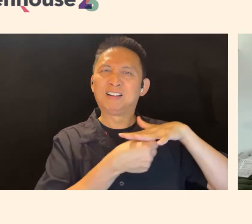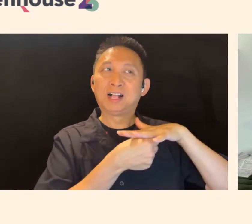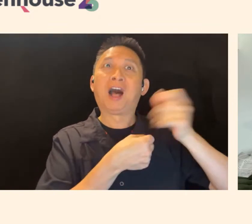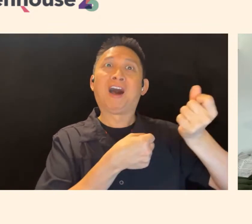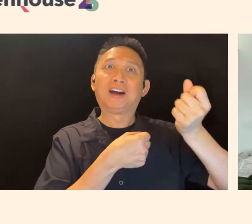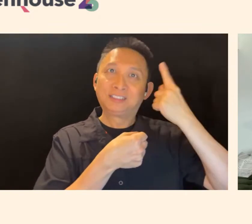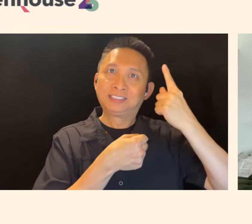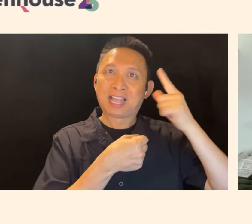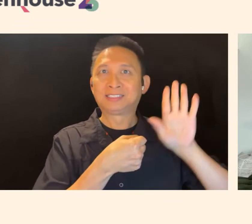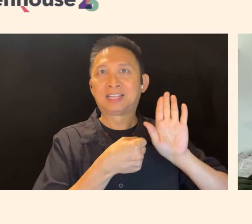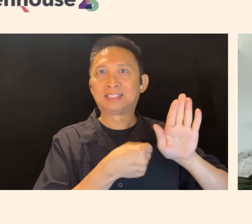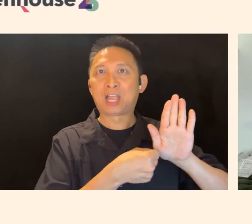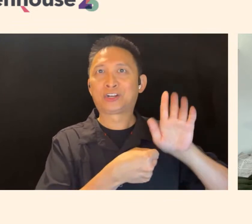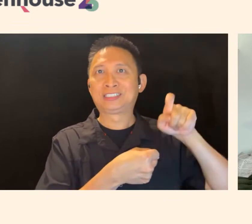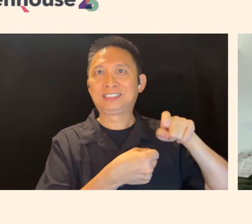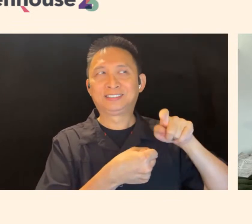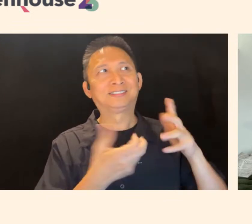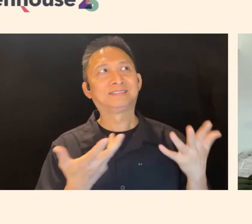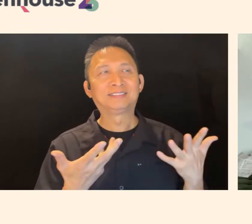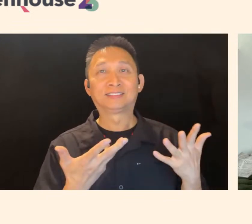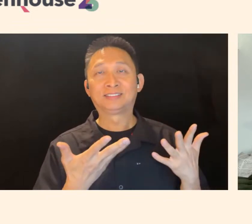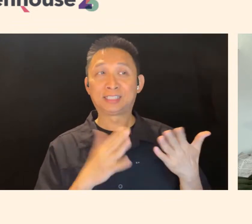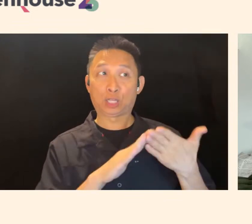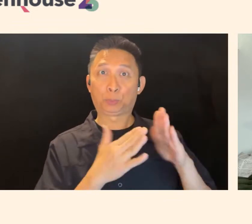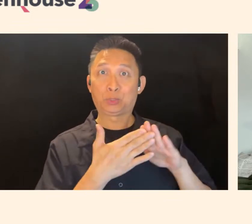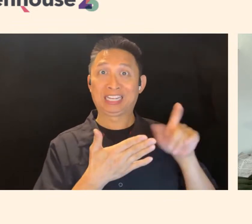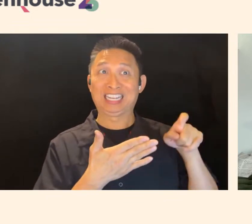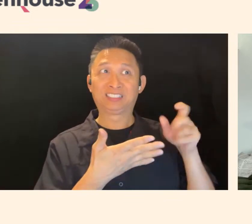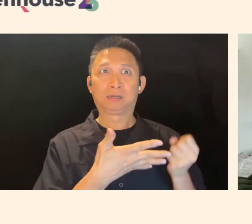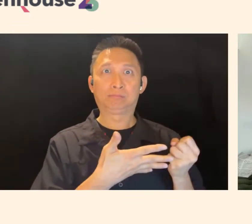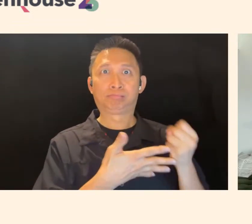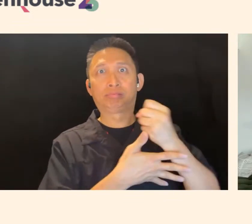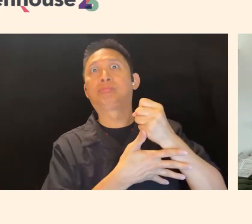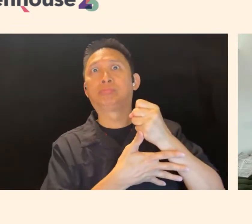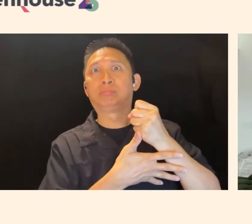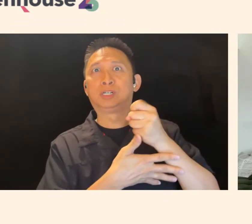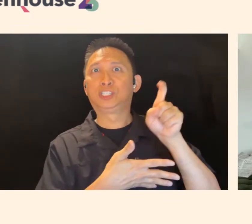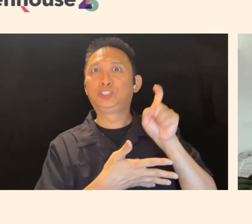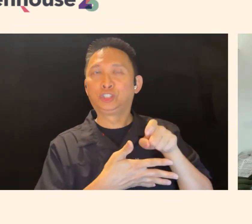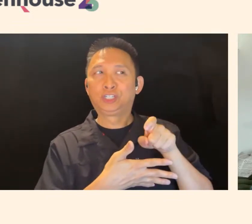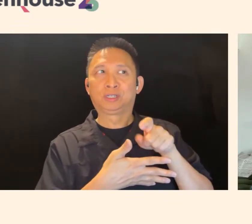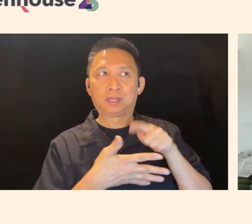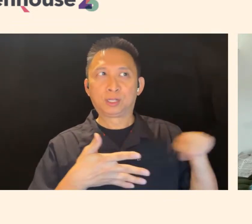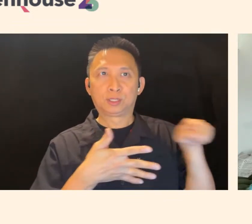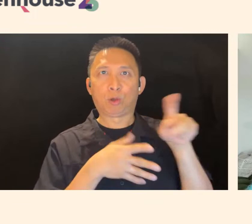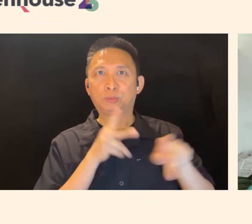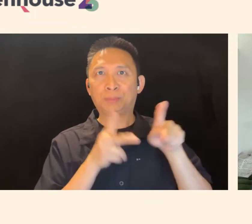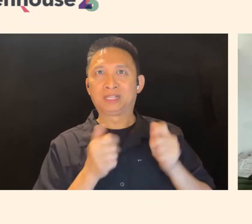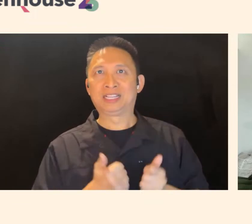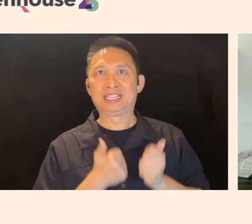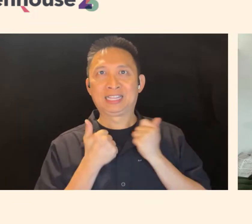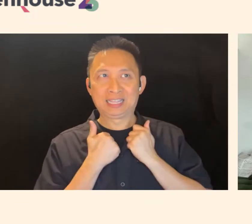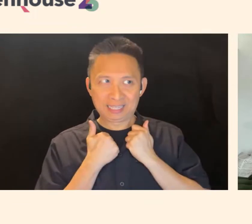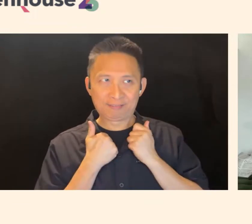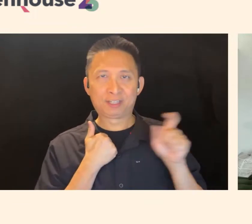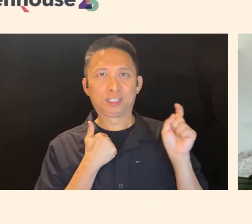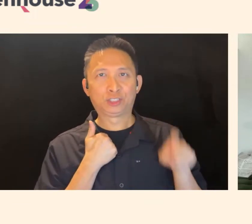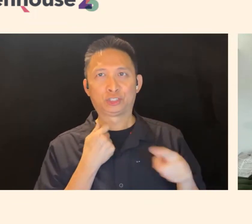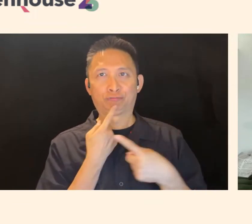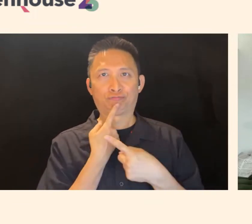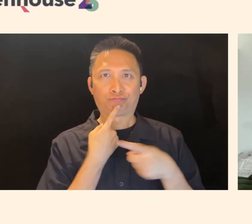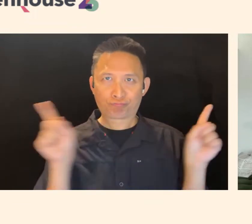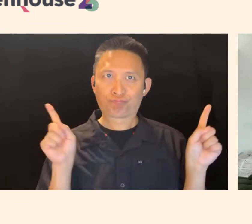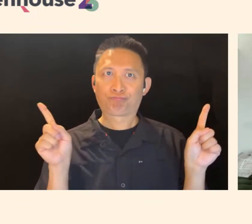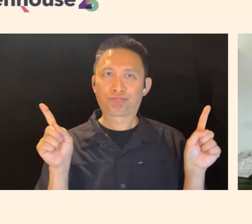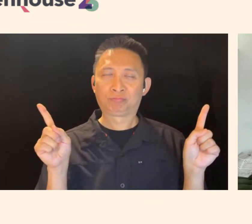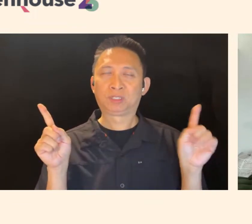community needs are centered from the mouth of the community itself. It's incredibly important that it's the community speaking for itself. So can